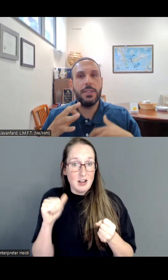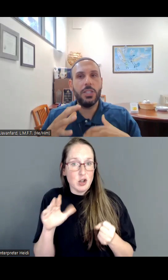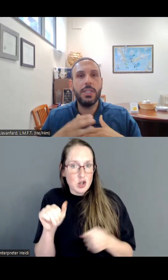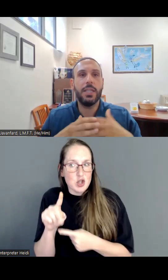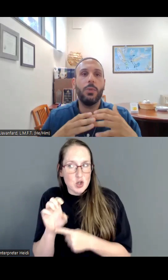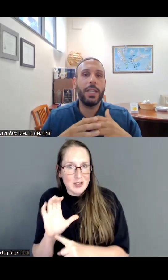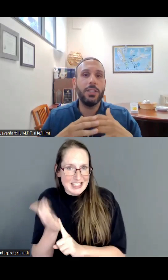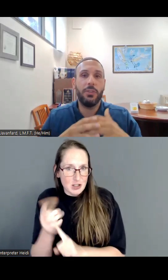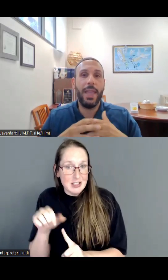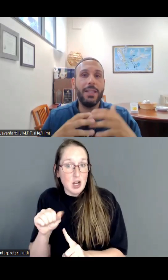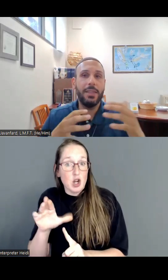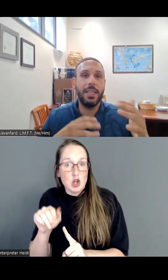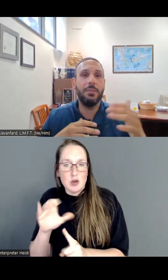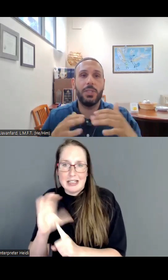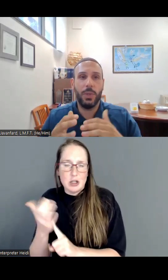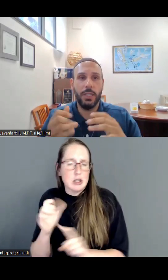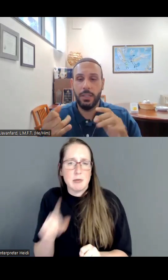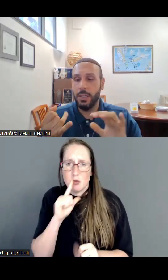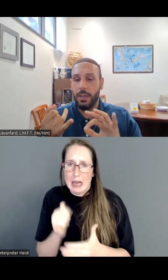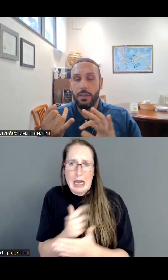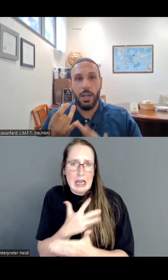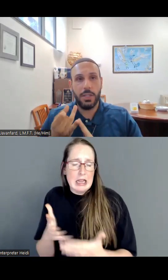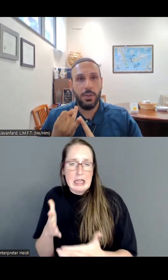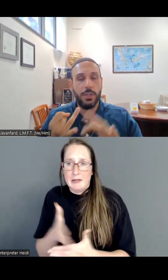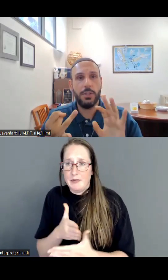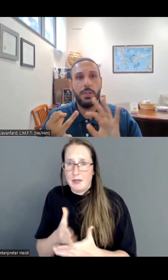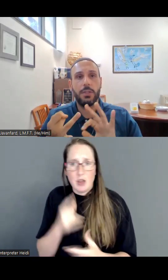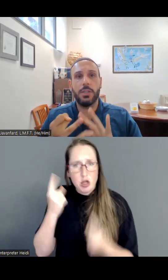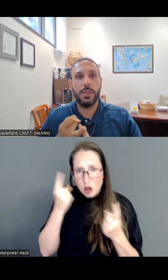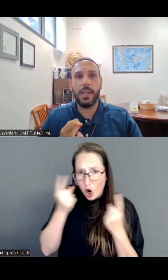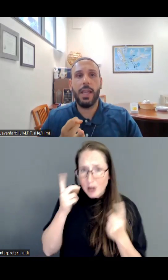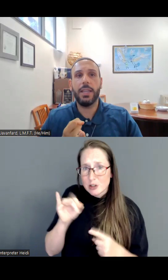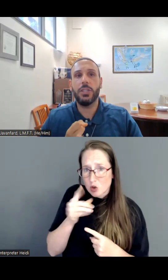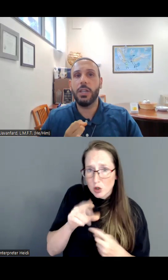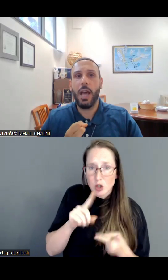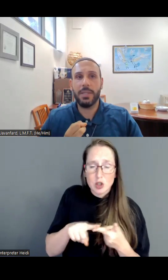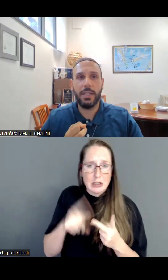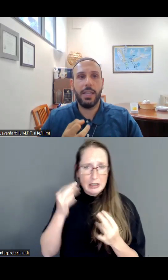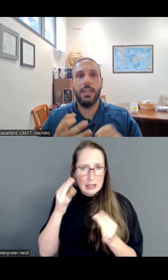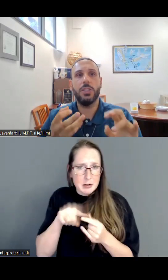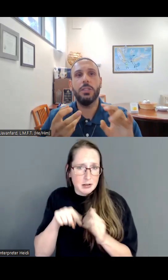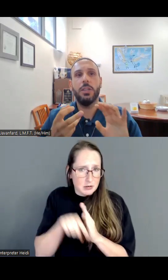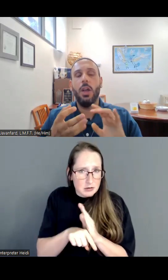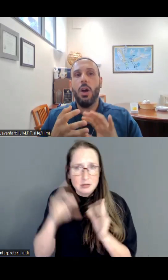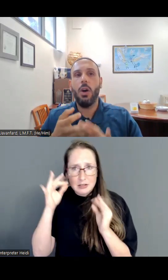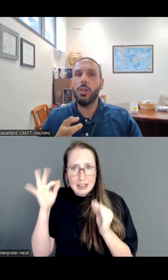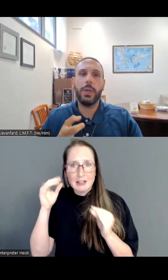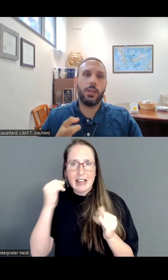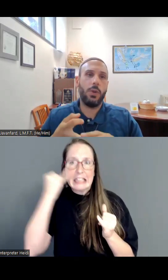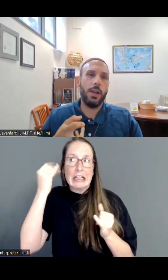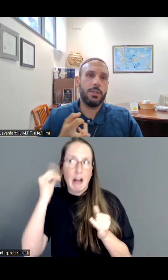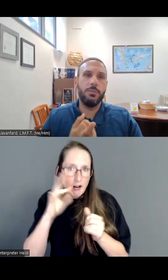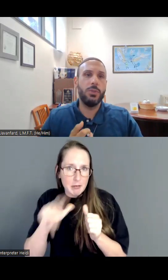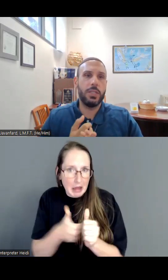These conditions can range from anything in between thought disorders to suicidal ideation and homicidal ideation, all the